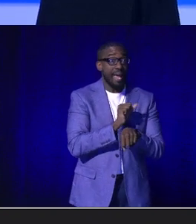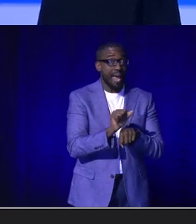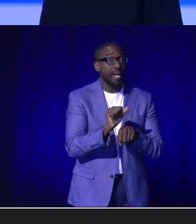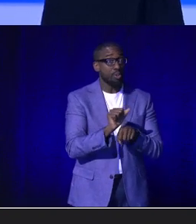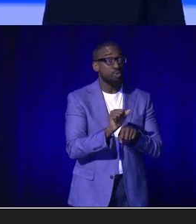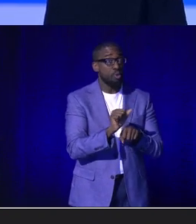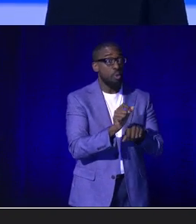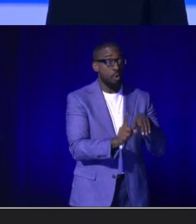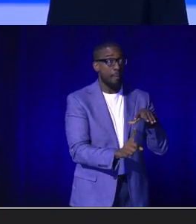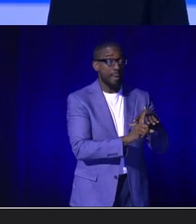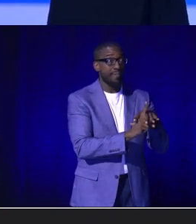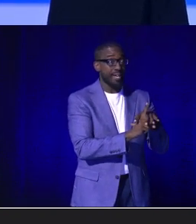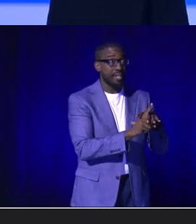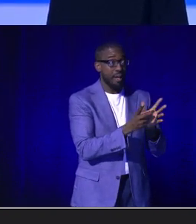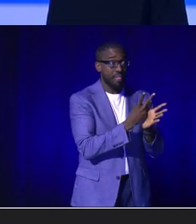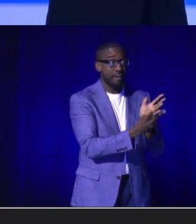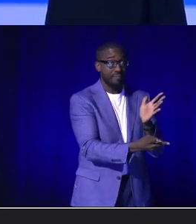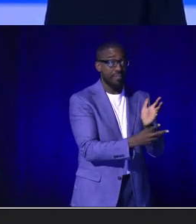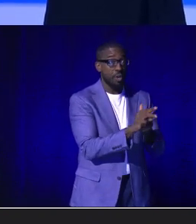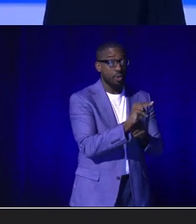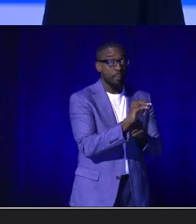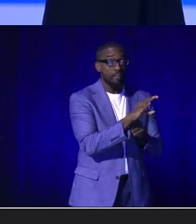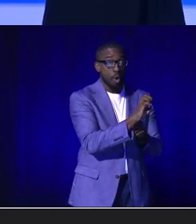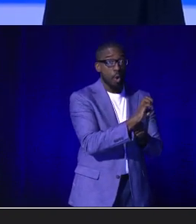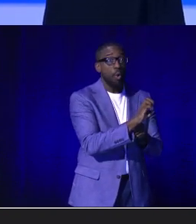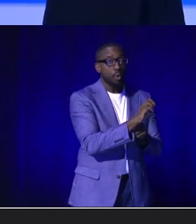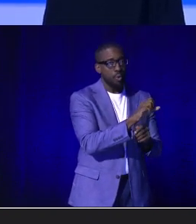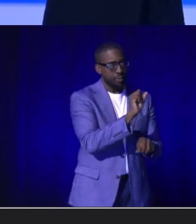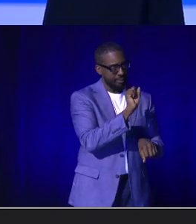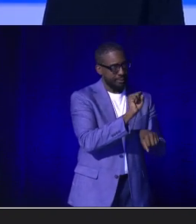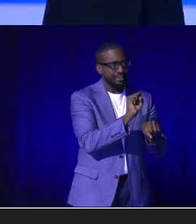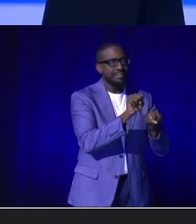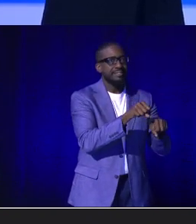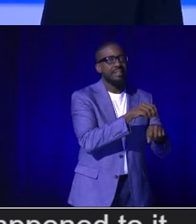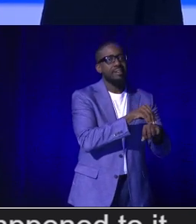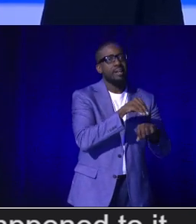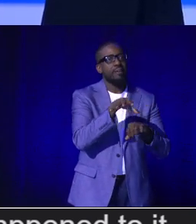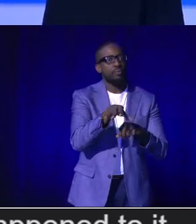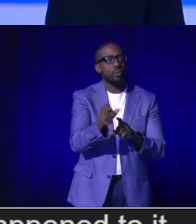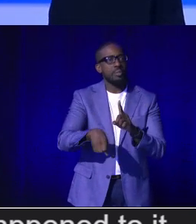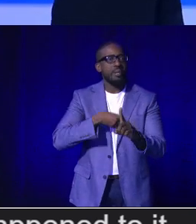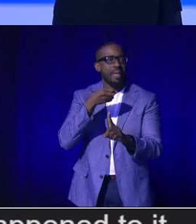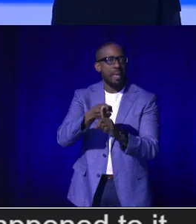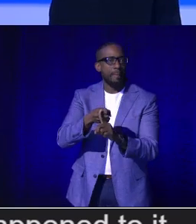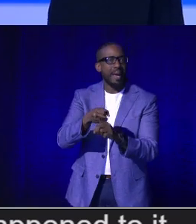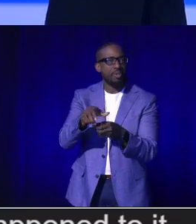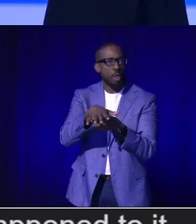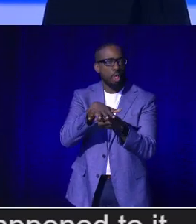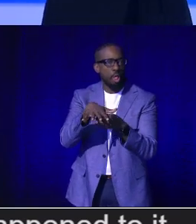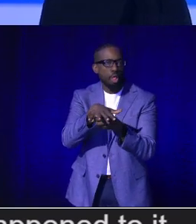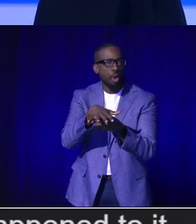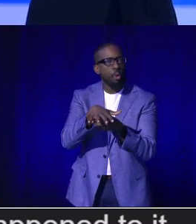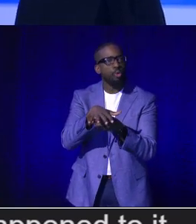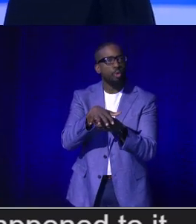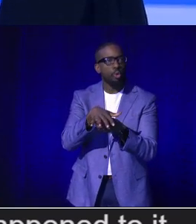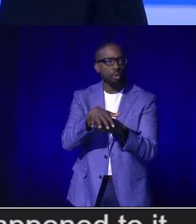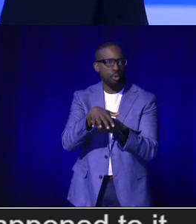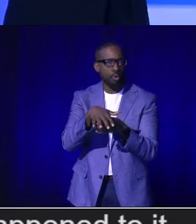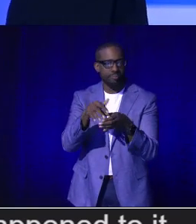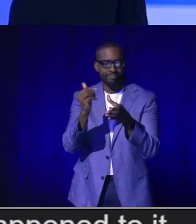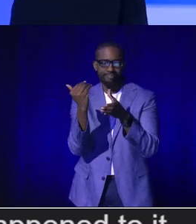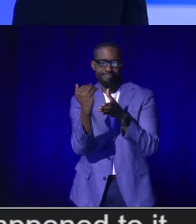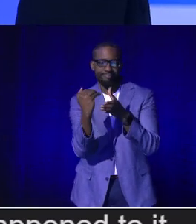modes can influence the impact on the local assets, whether they